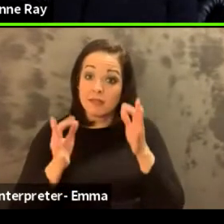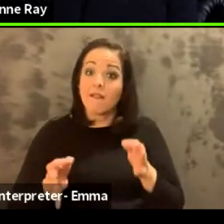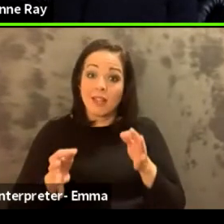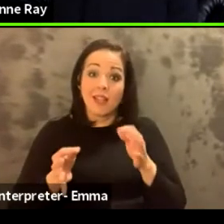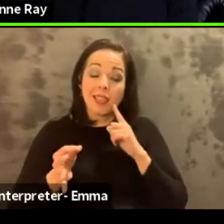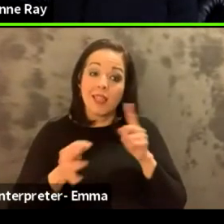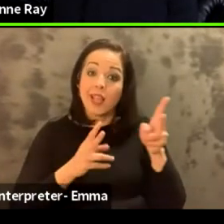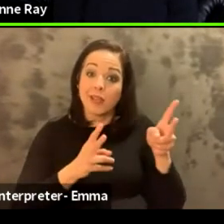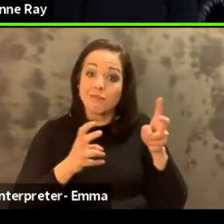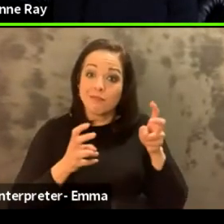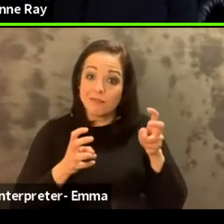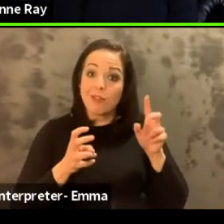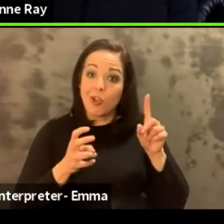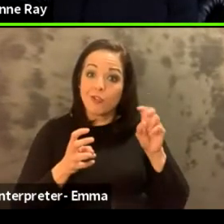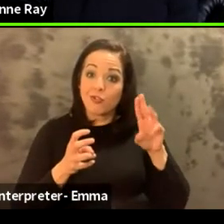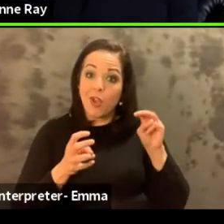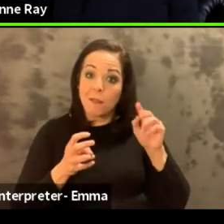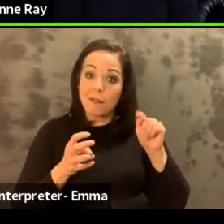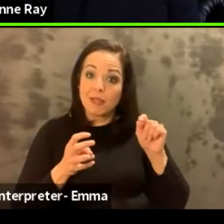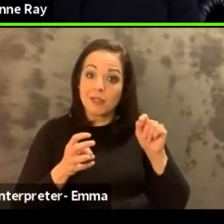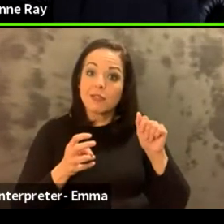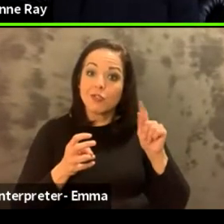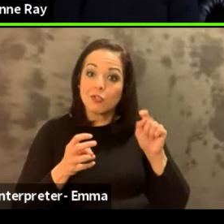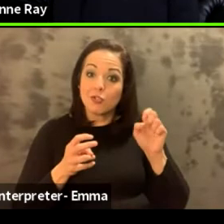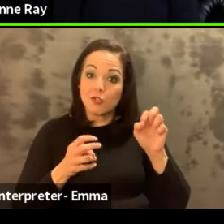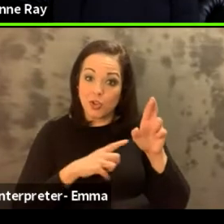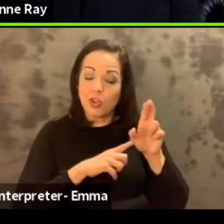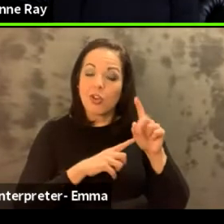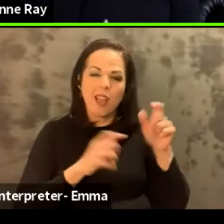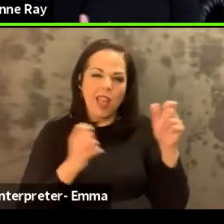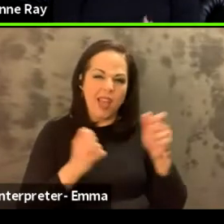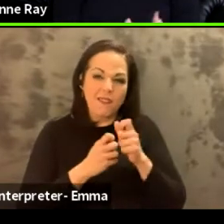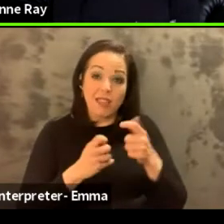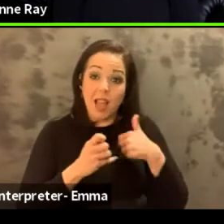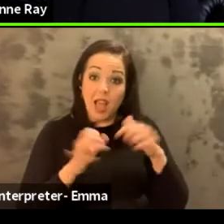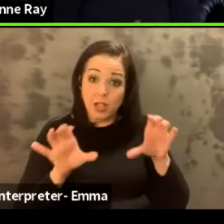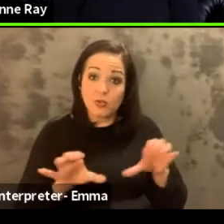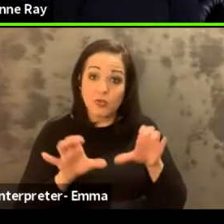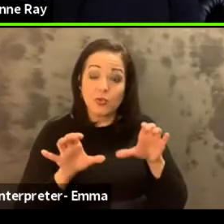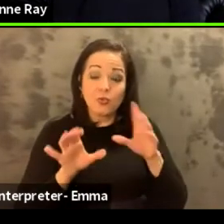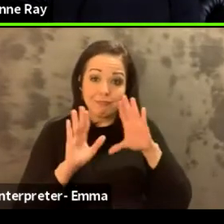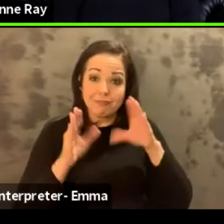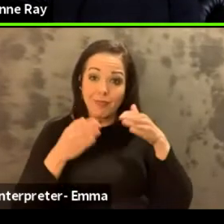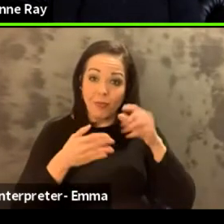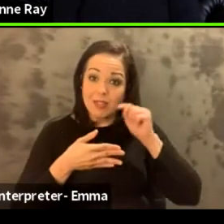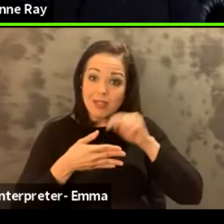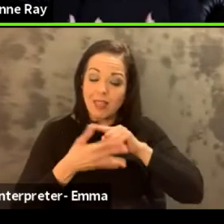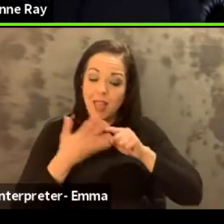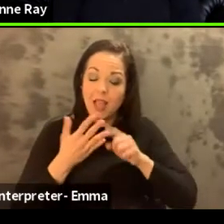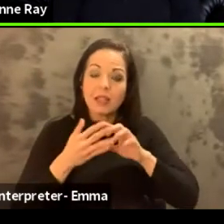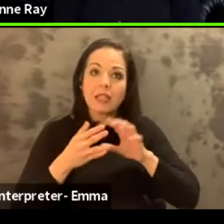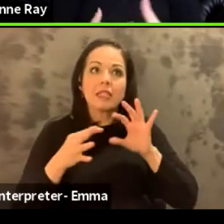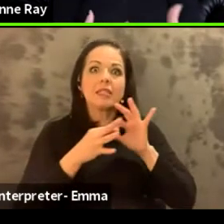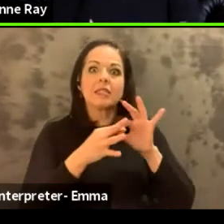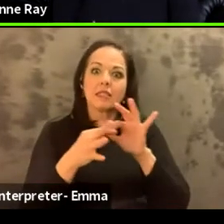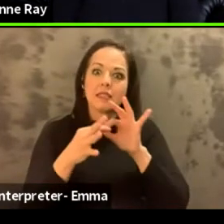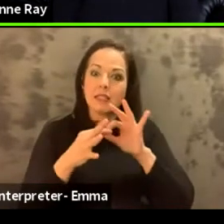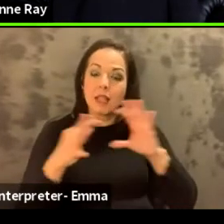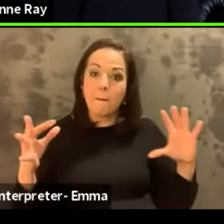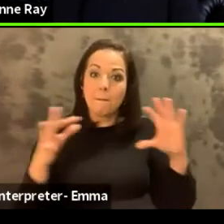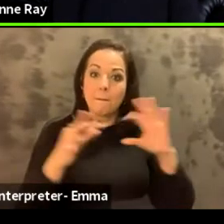dramaturg in all that I do, especially looking to build bridges between artists